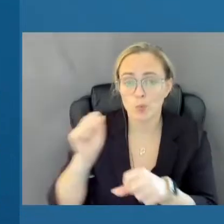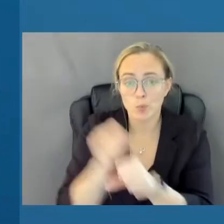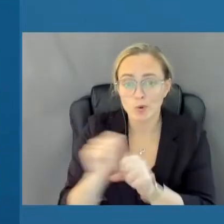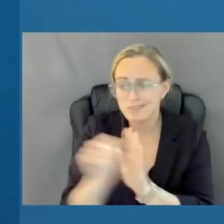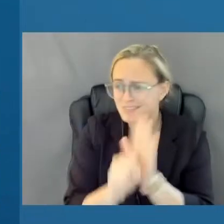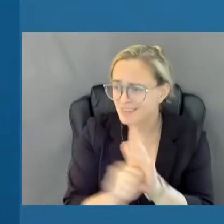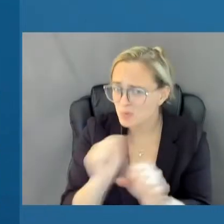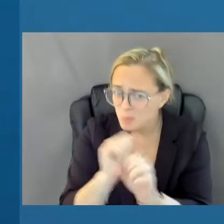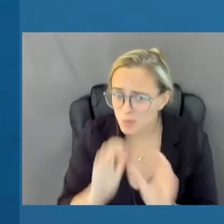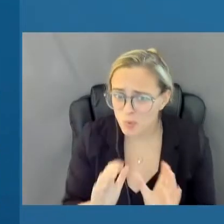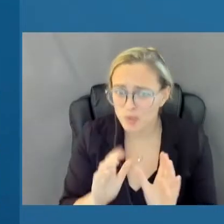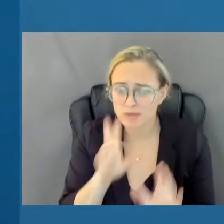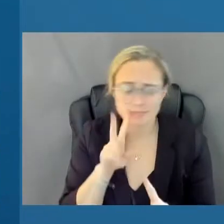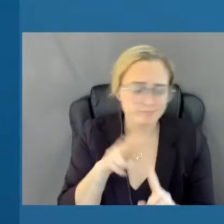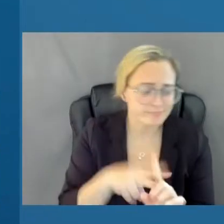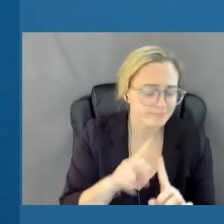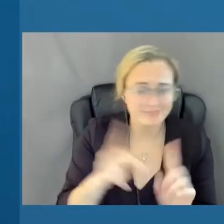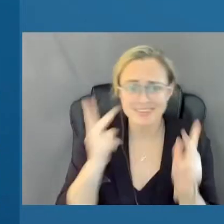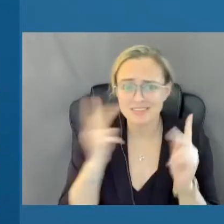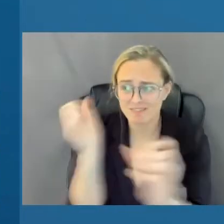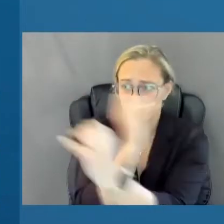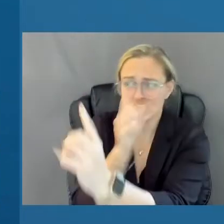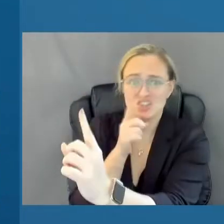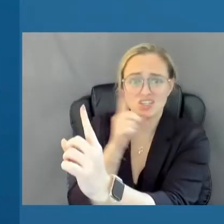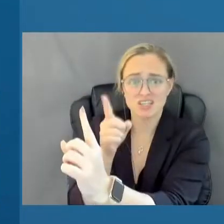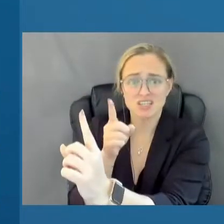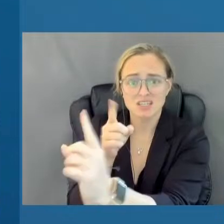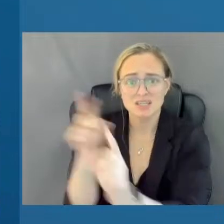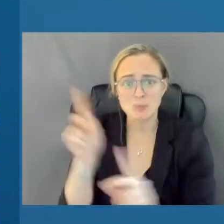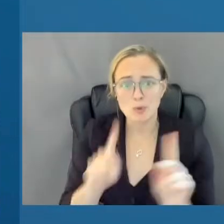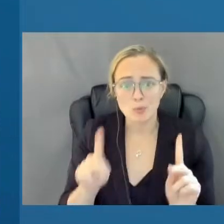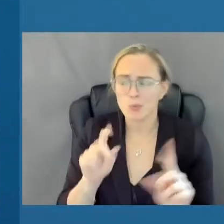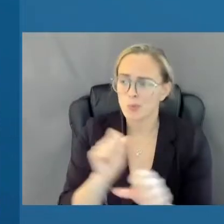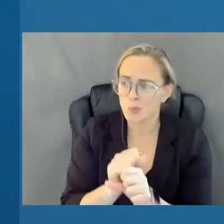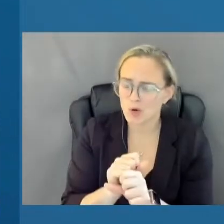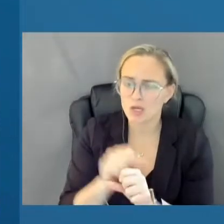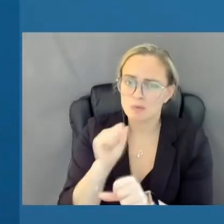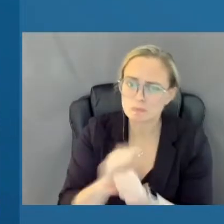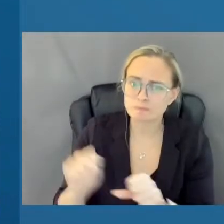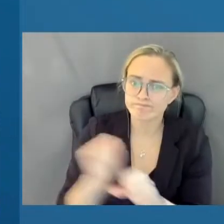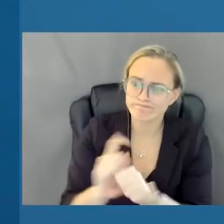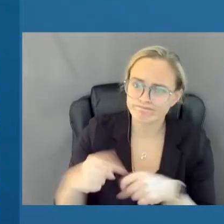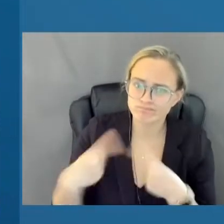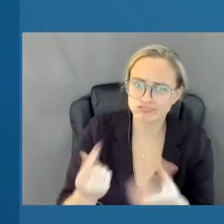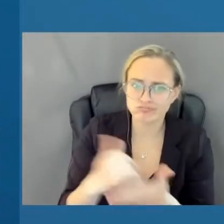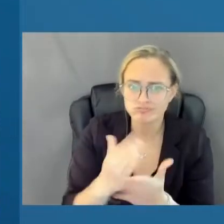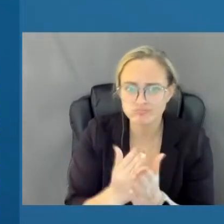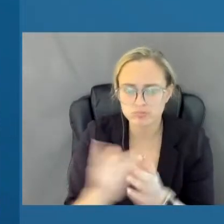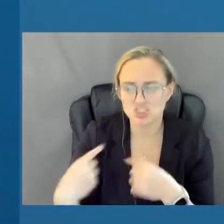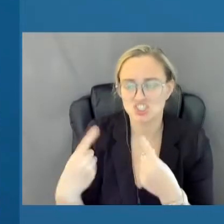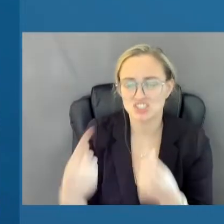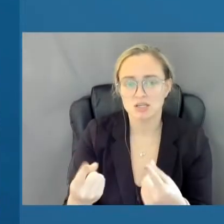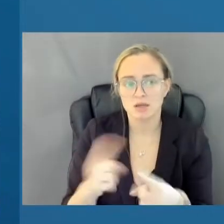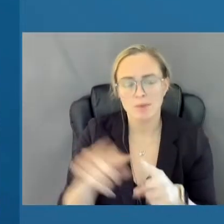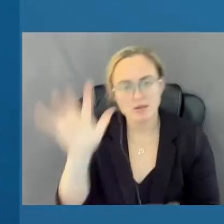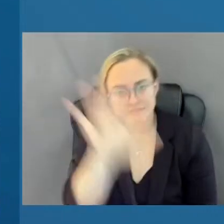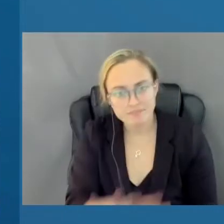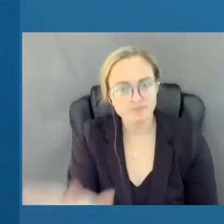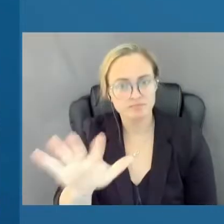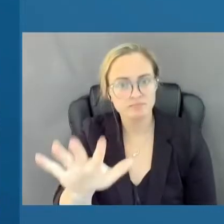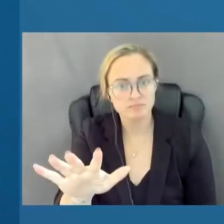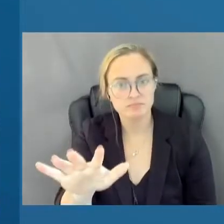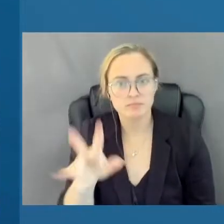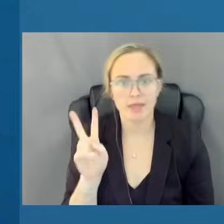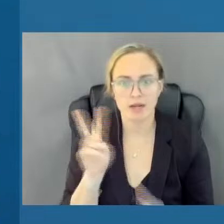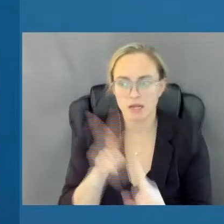employees who will implement this vision, particularly those who've been working so tirelessly on this budget, but it's all those out there who will be implementing